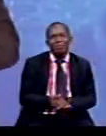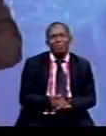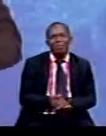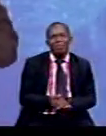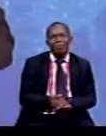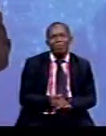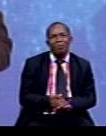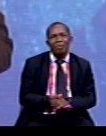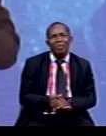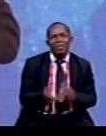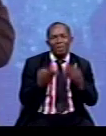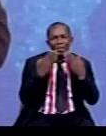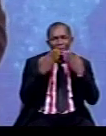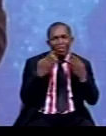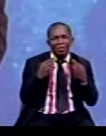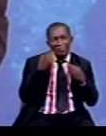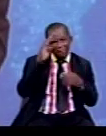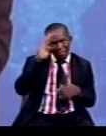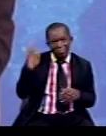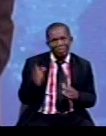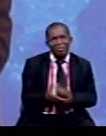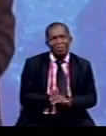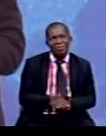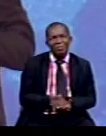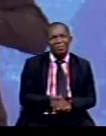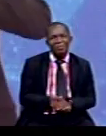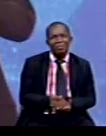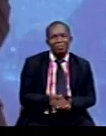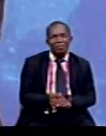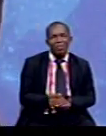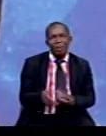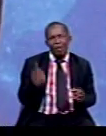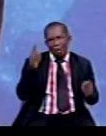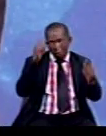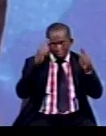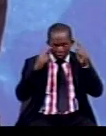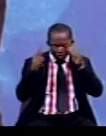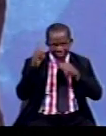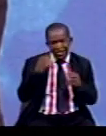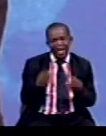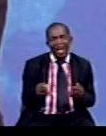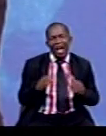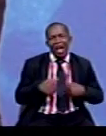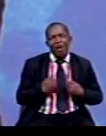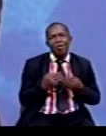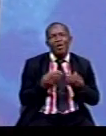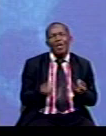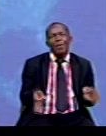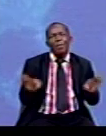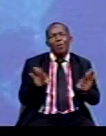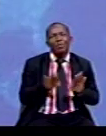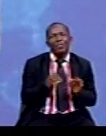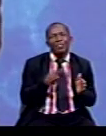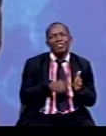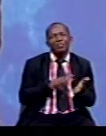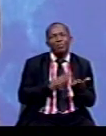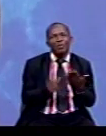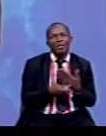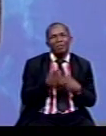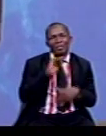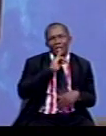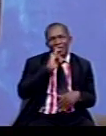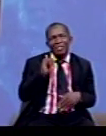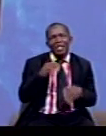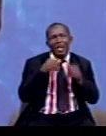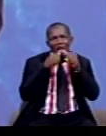Considering how important this program is and the blessings that come from this program, there were a